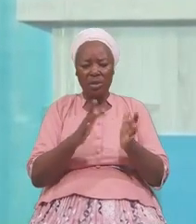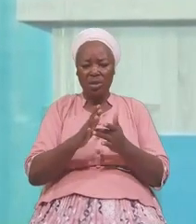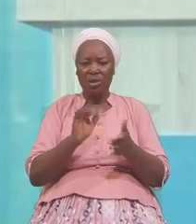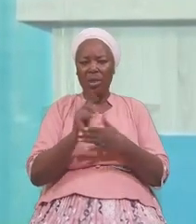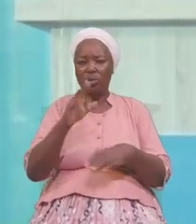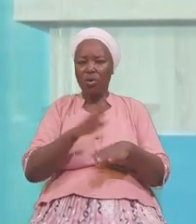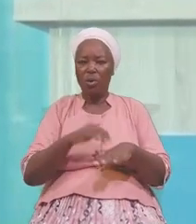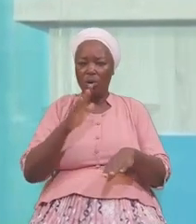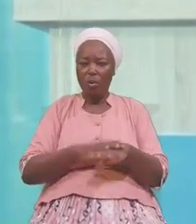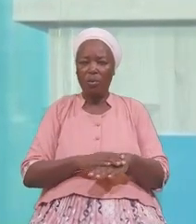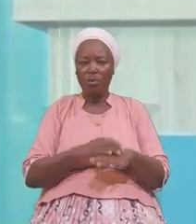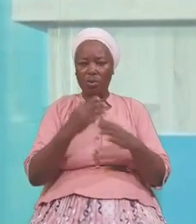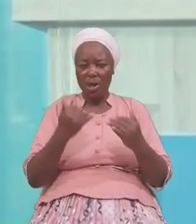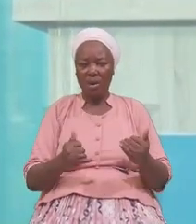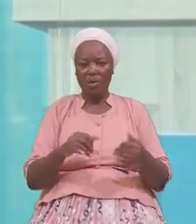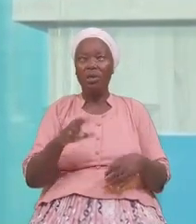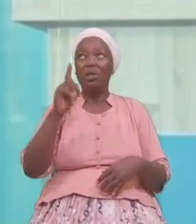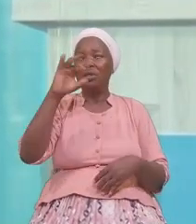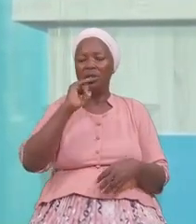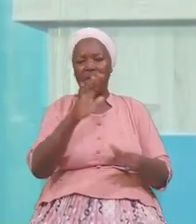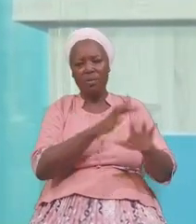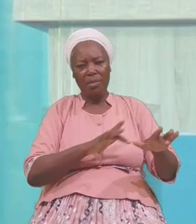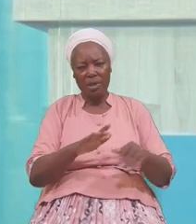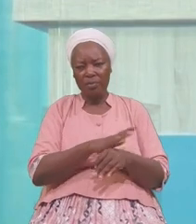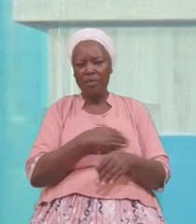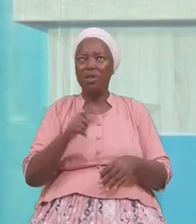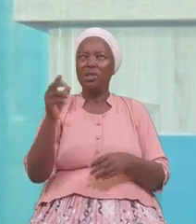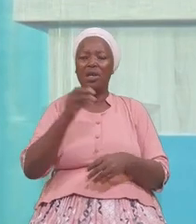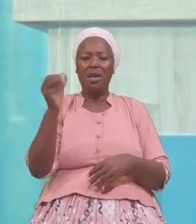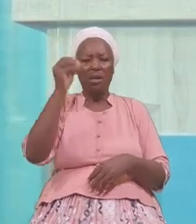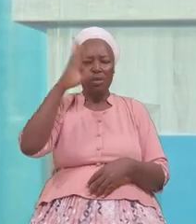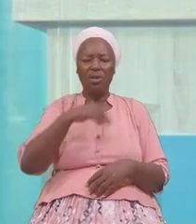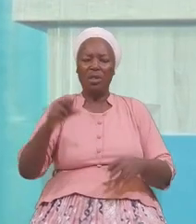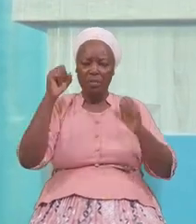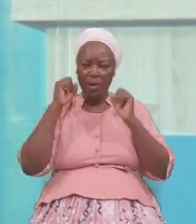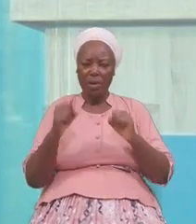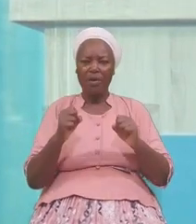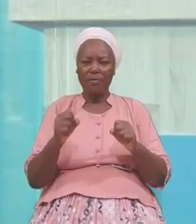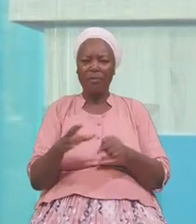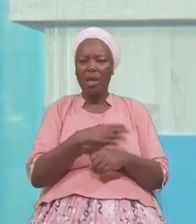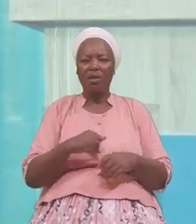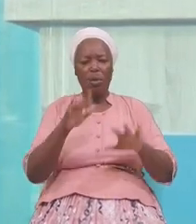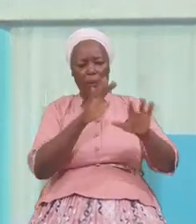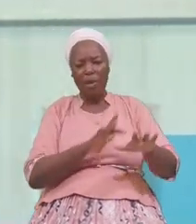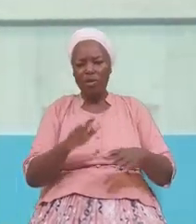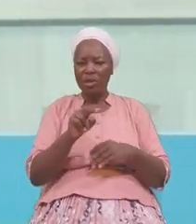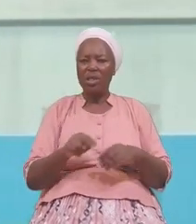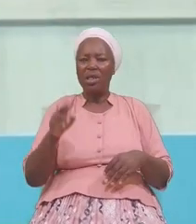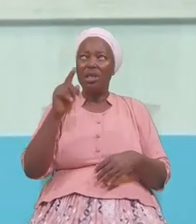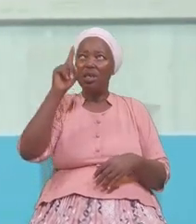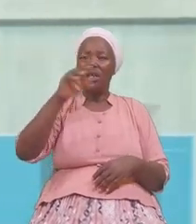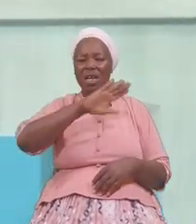upon, merciful, gracious, powerful, compassionate, he